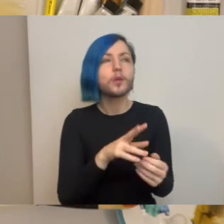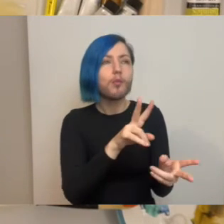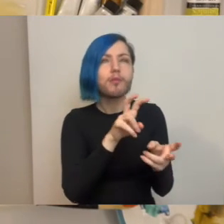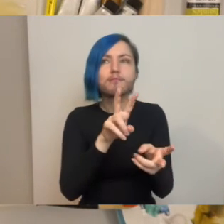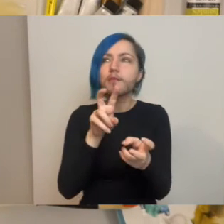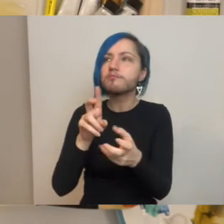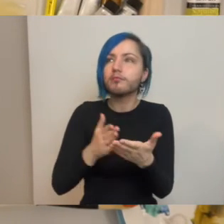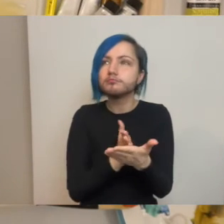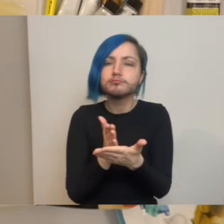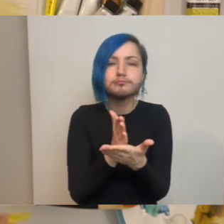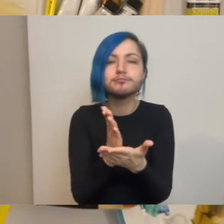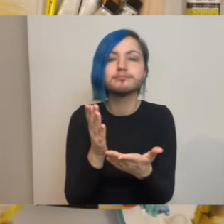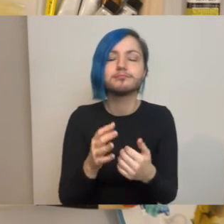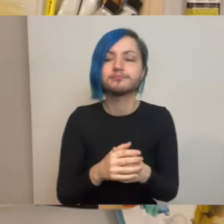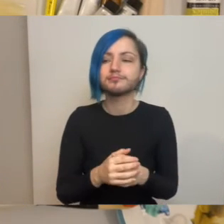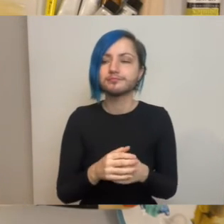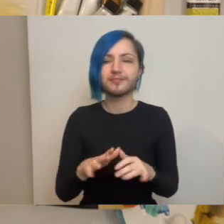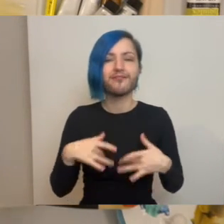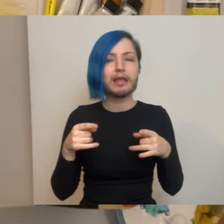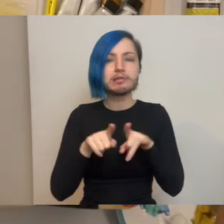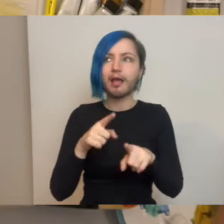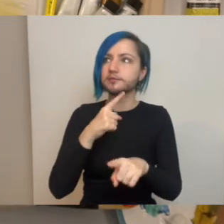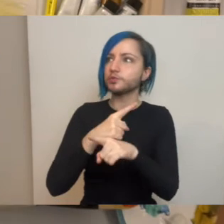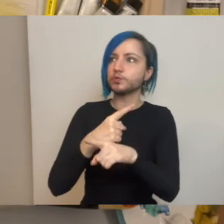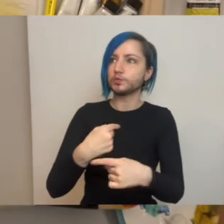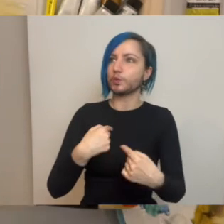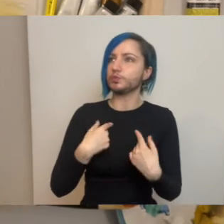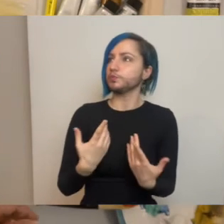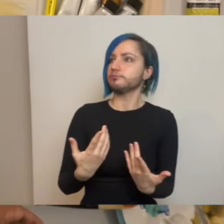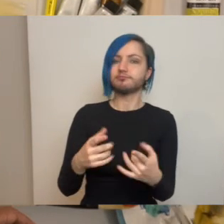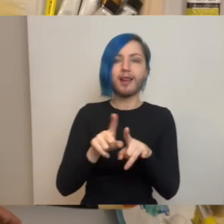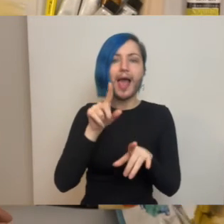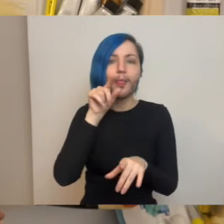do sometimes, it feels like it's speaking back to me